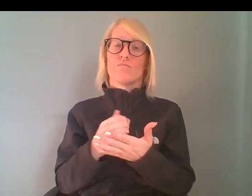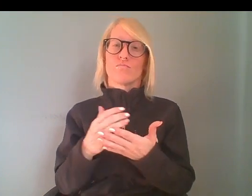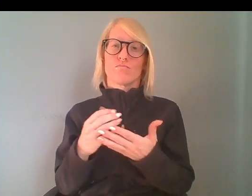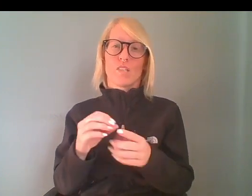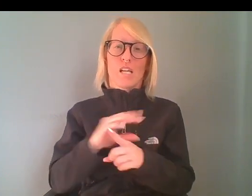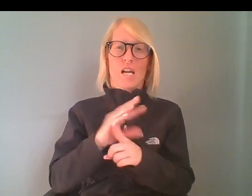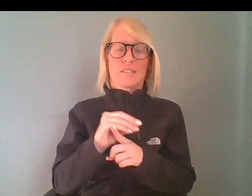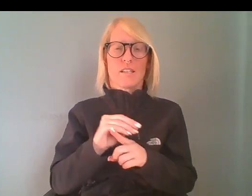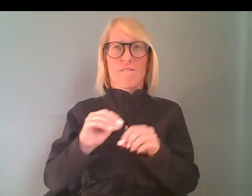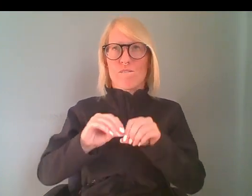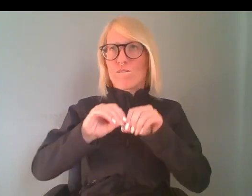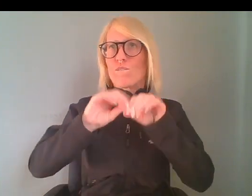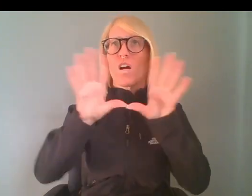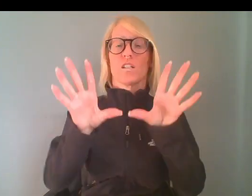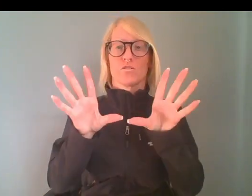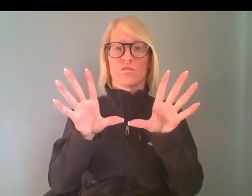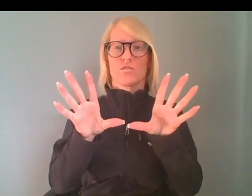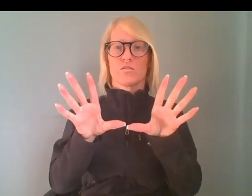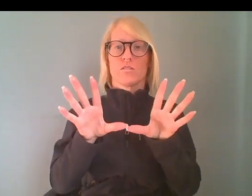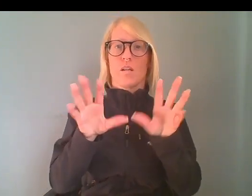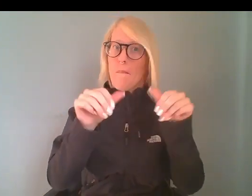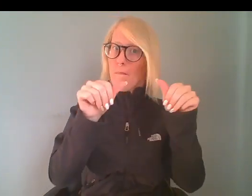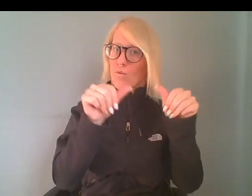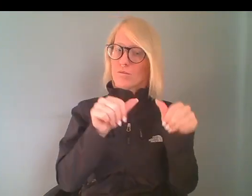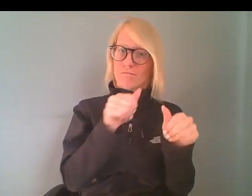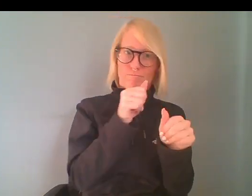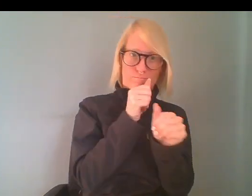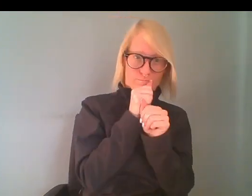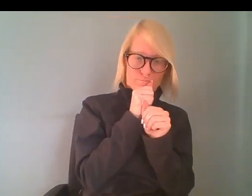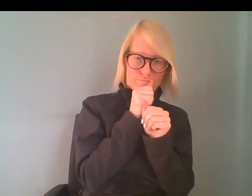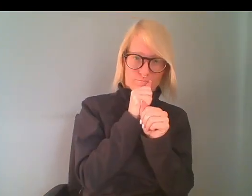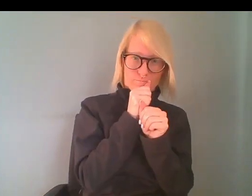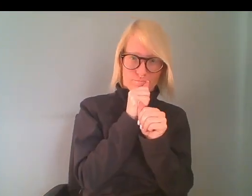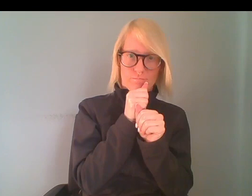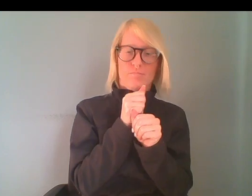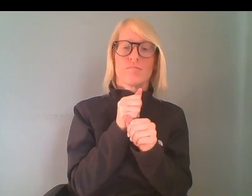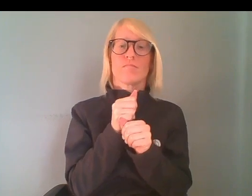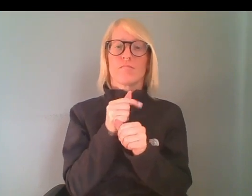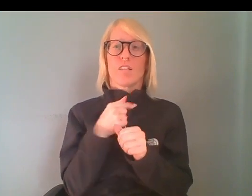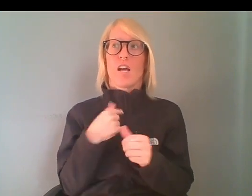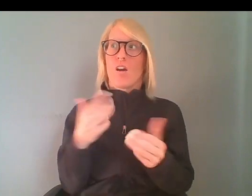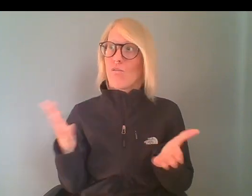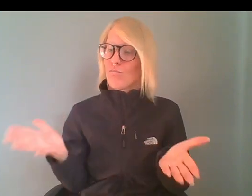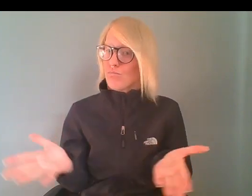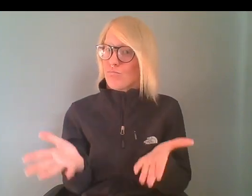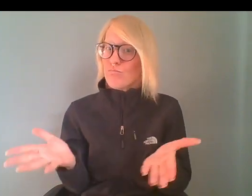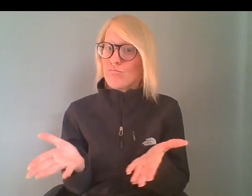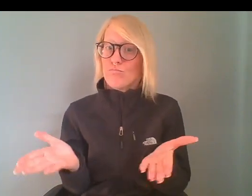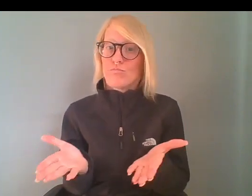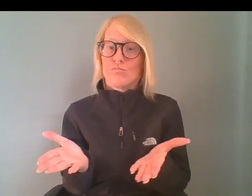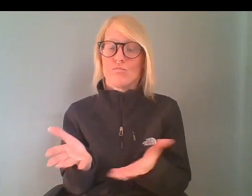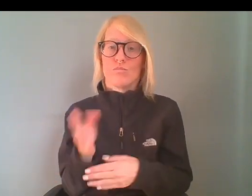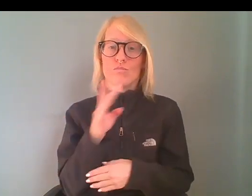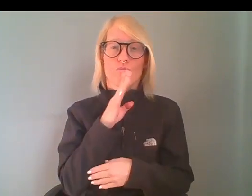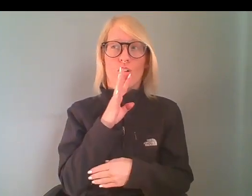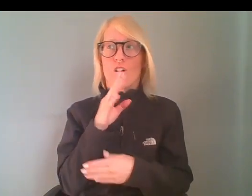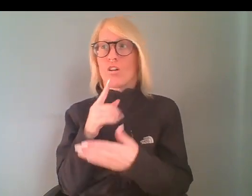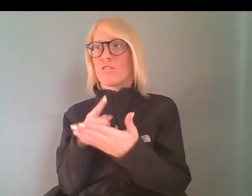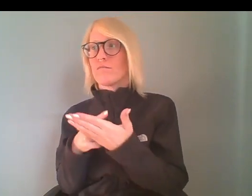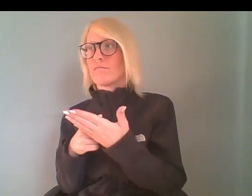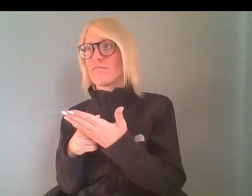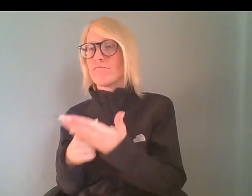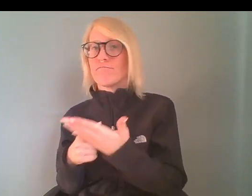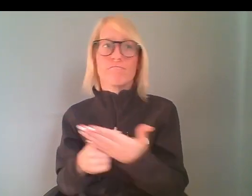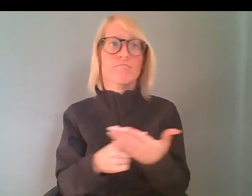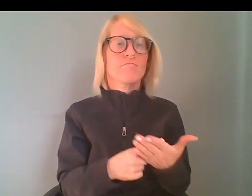then posting quietly. And this is something that we did, and I recommend a lot of people. If you're thinking, you're talking to your staff, your volunteers, you're